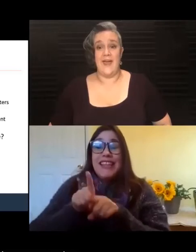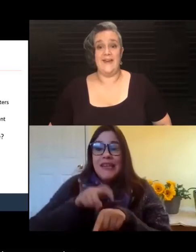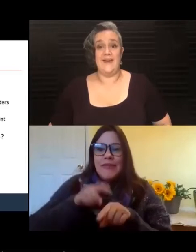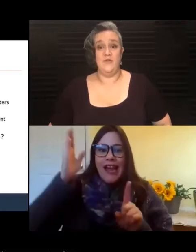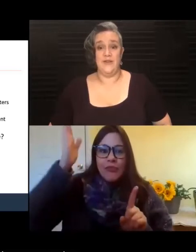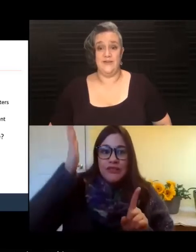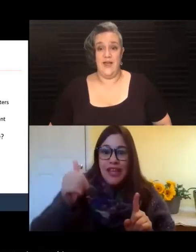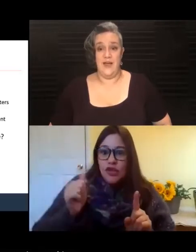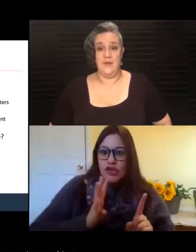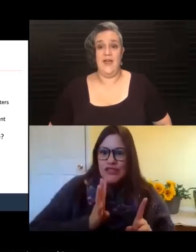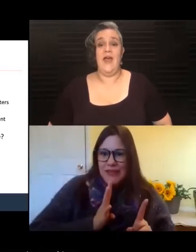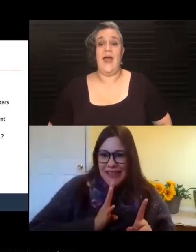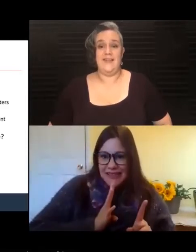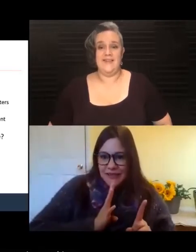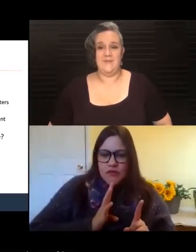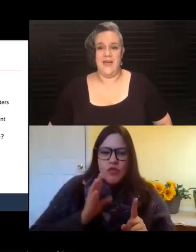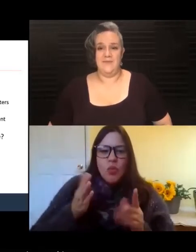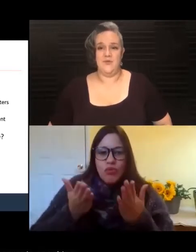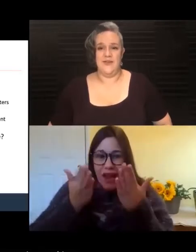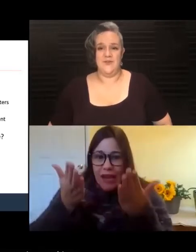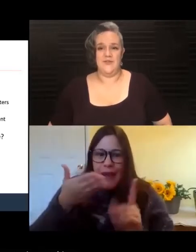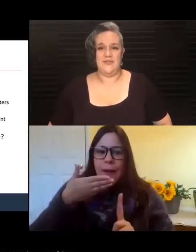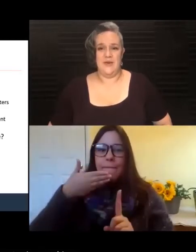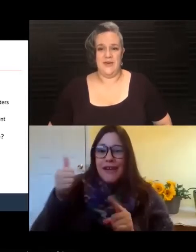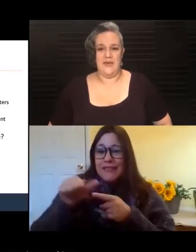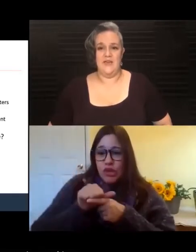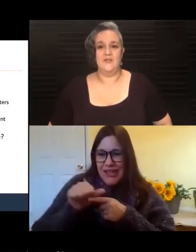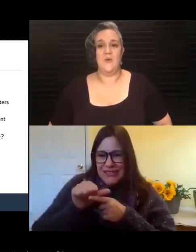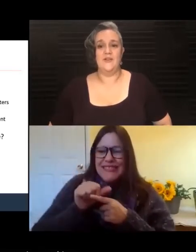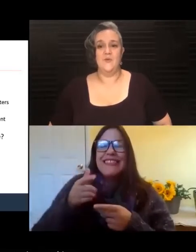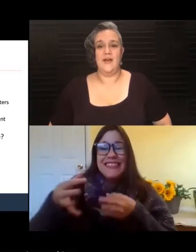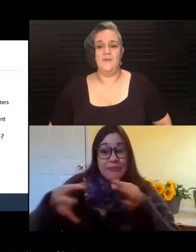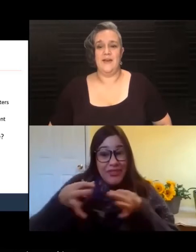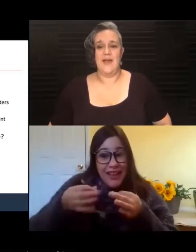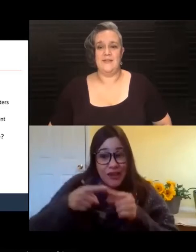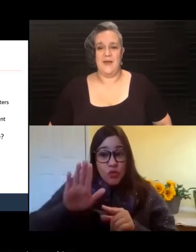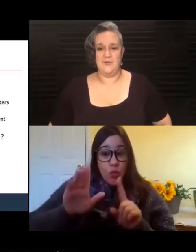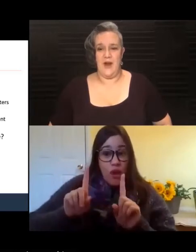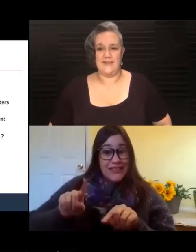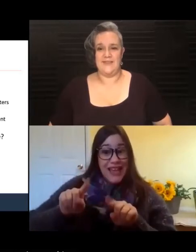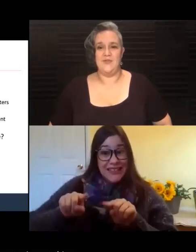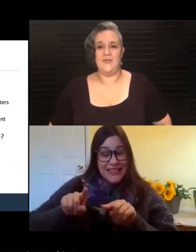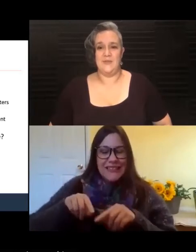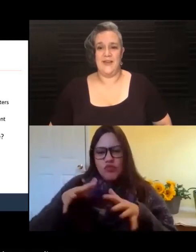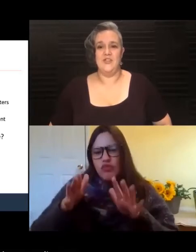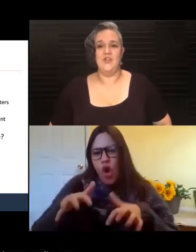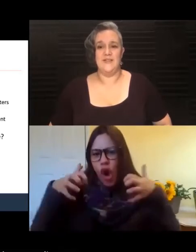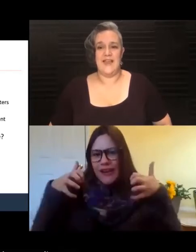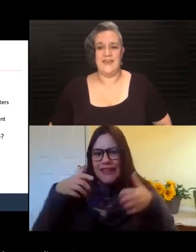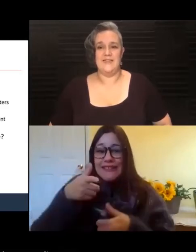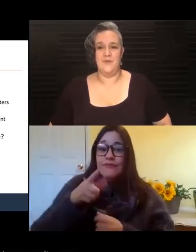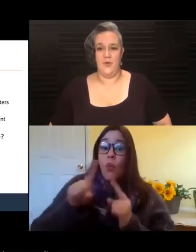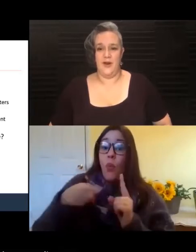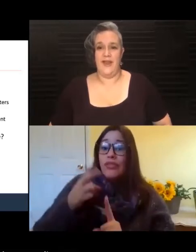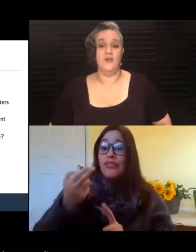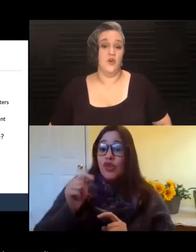the chat in real time at the same time the presenter is speaking. So I do recommend, as best practices, to explain to your